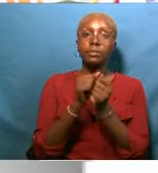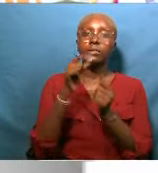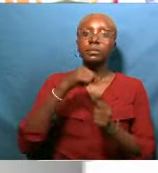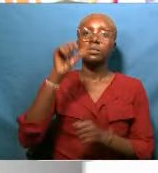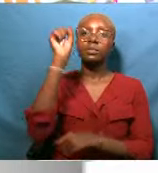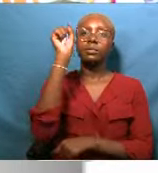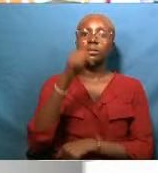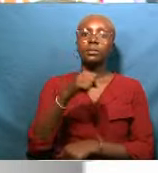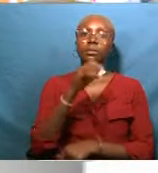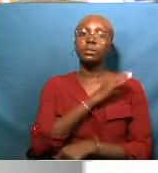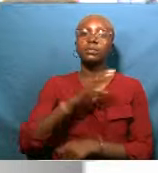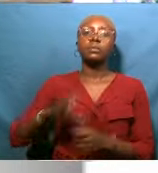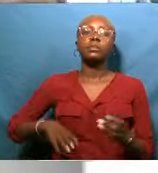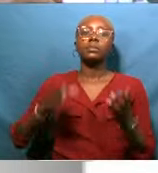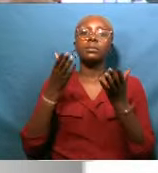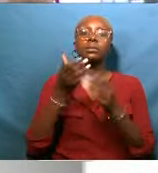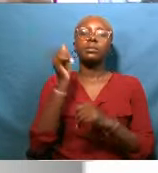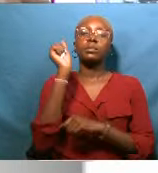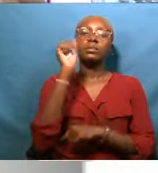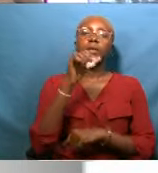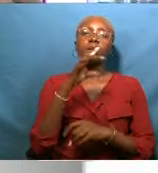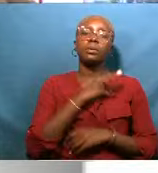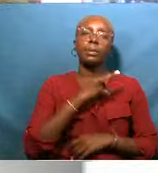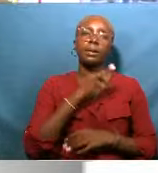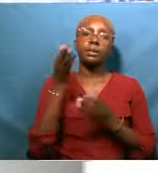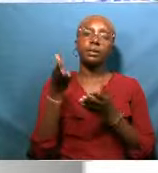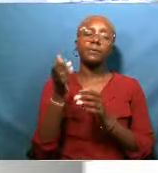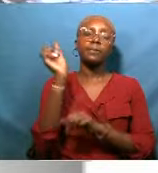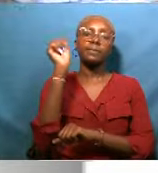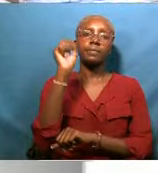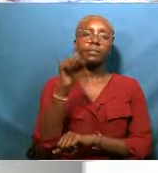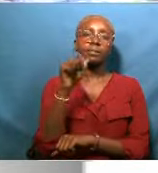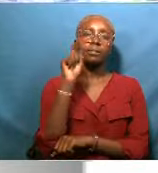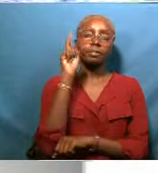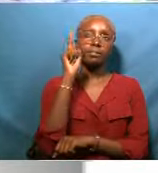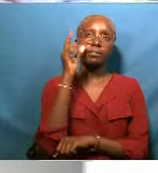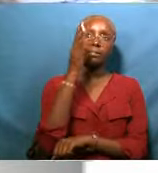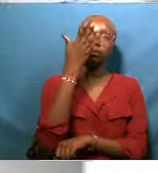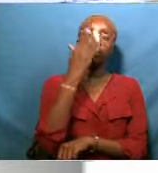us? He is. Is the Spirit here? He is. This is our God.